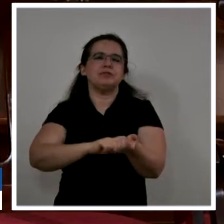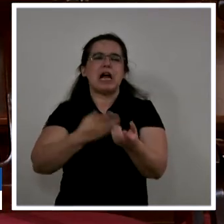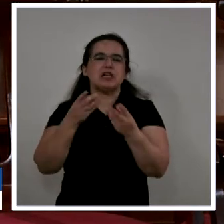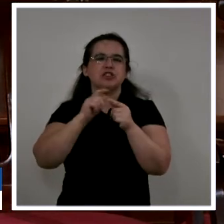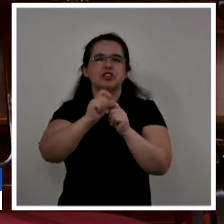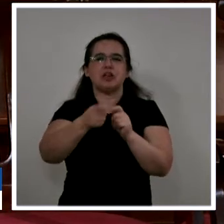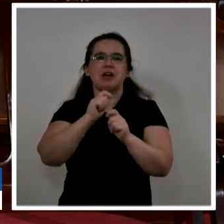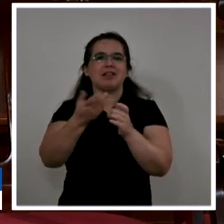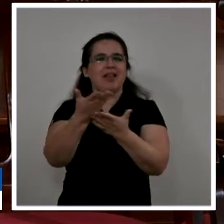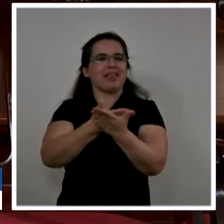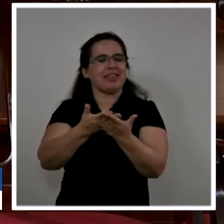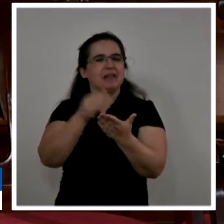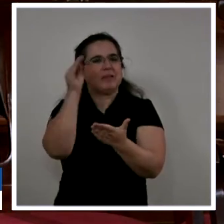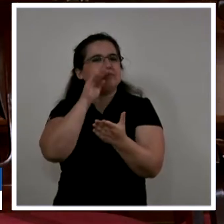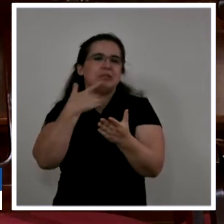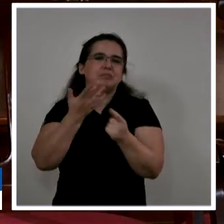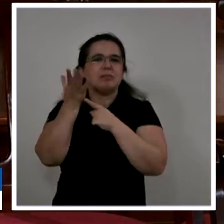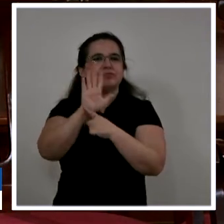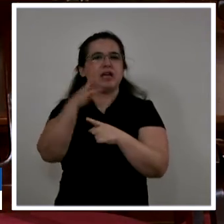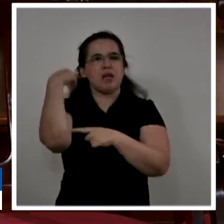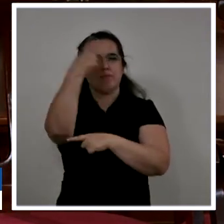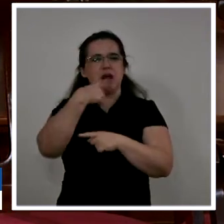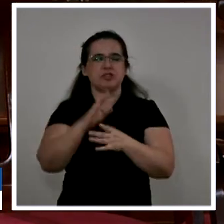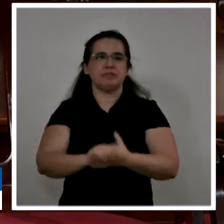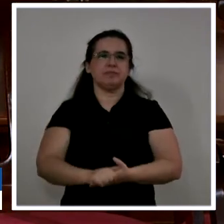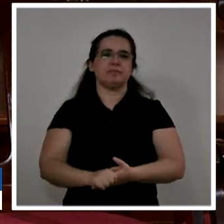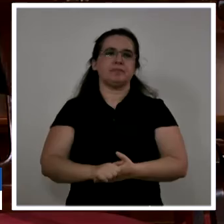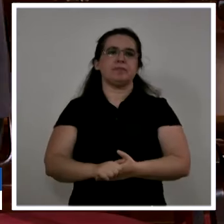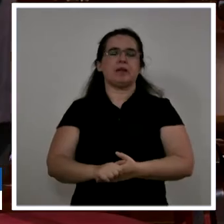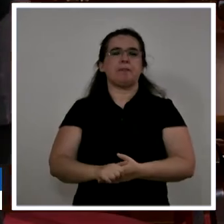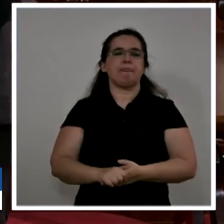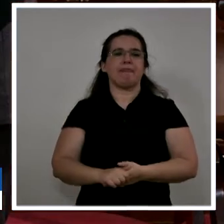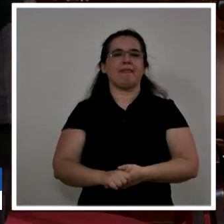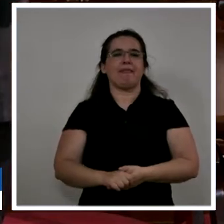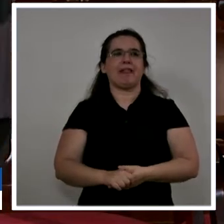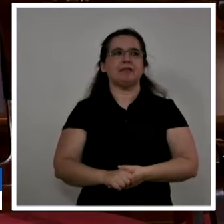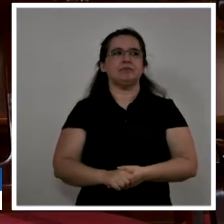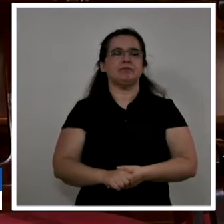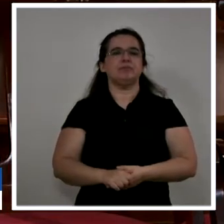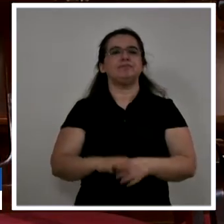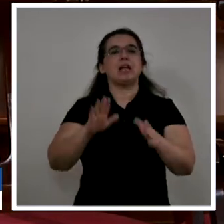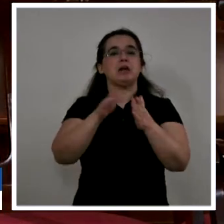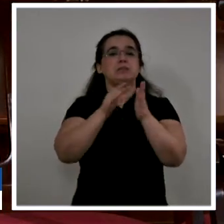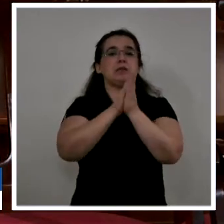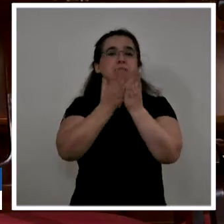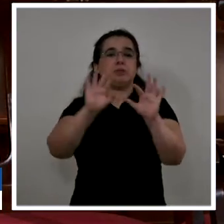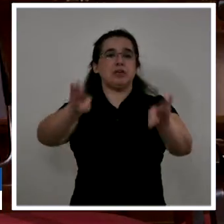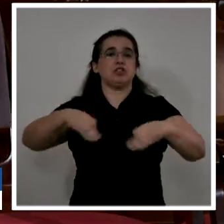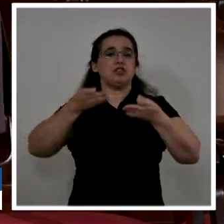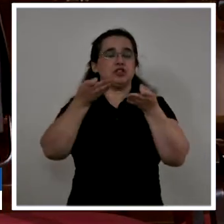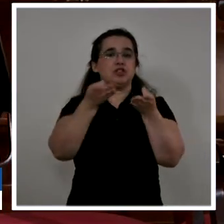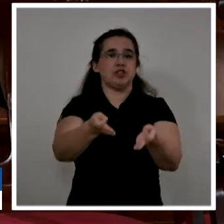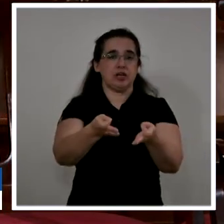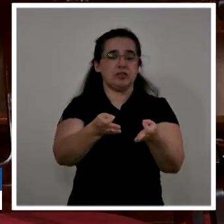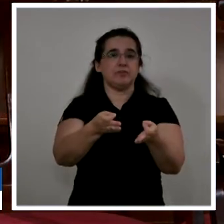assim. Genesis 3:15 says, and I will just summarize it. Gênesis 3:15 diz, e eu não vou ler,